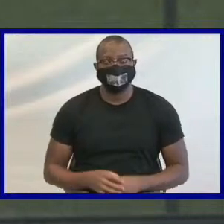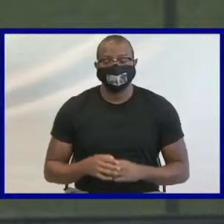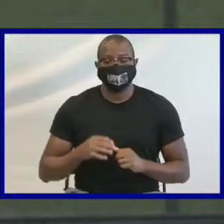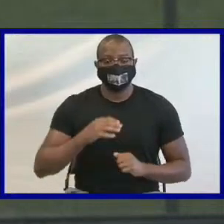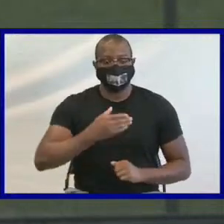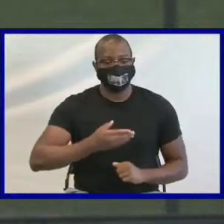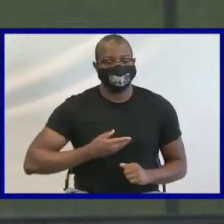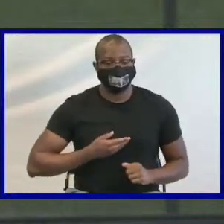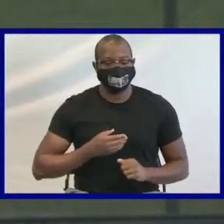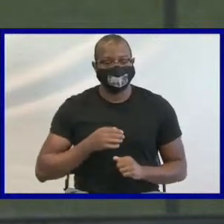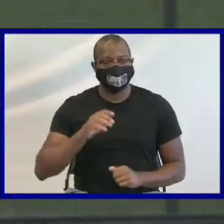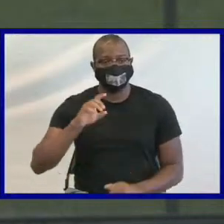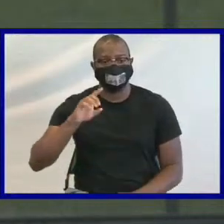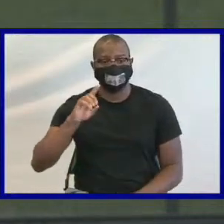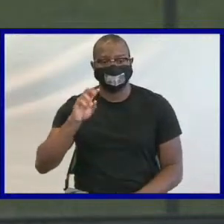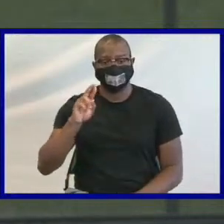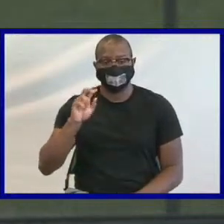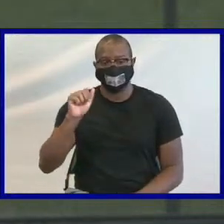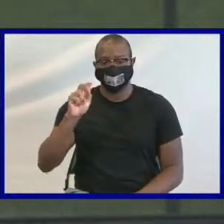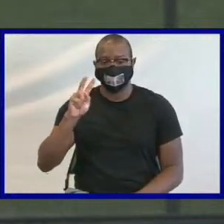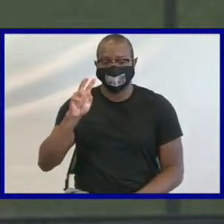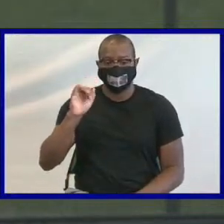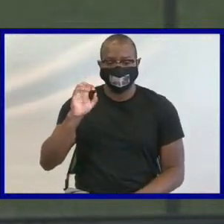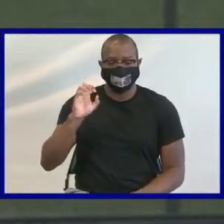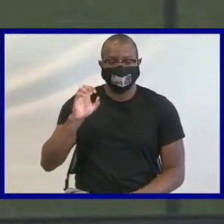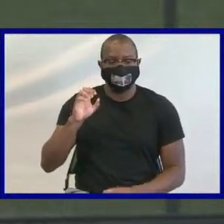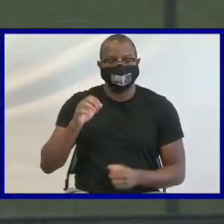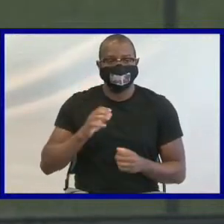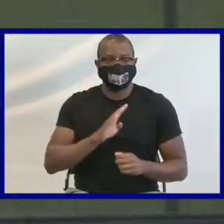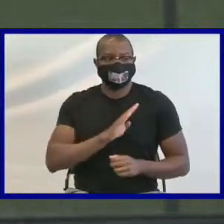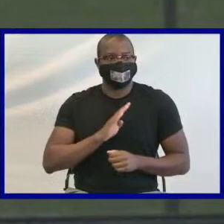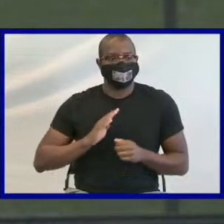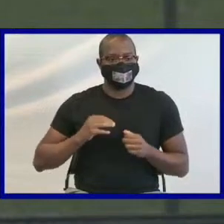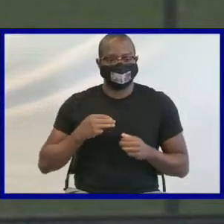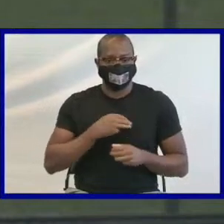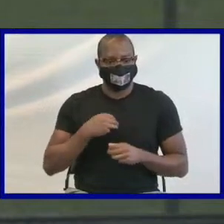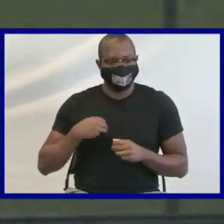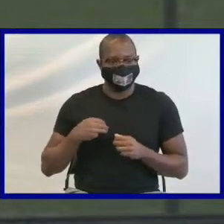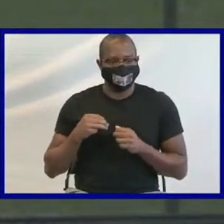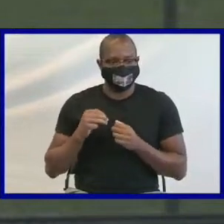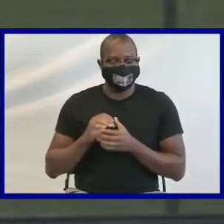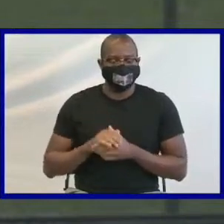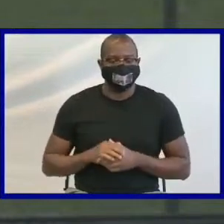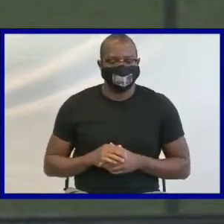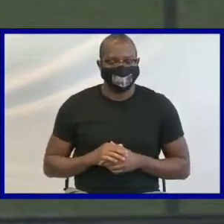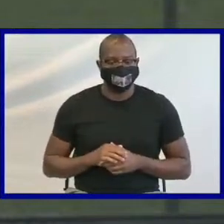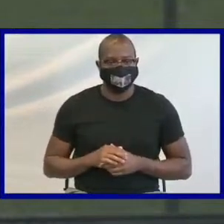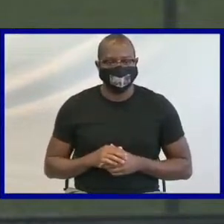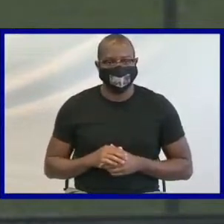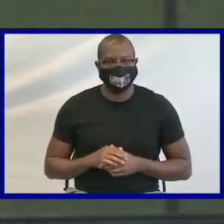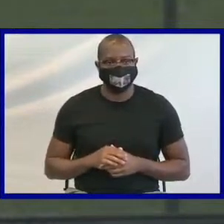invite Dr. Alvy Seraldo, trustee of the University of Akron, to bring greetings to the graduates.